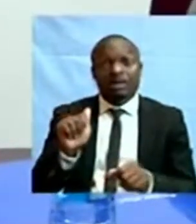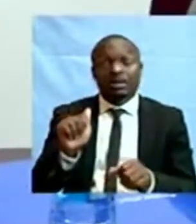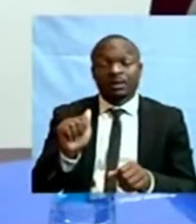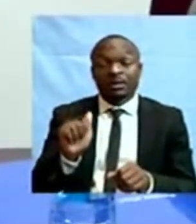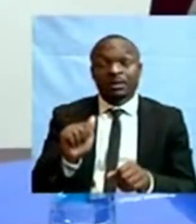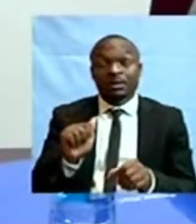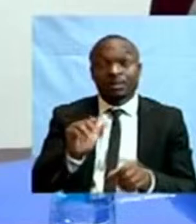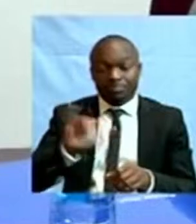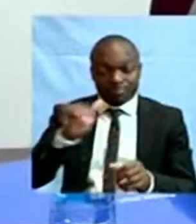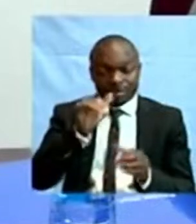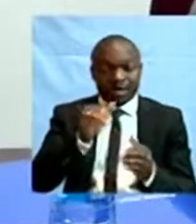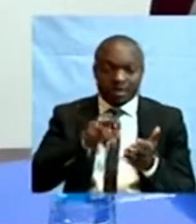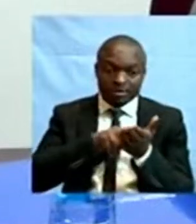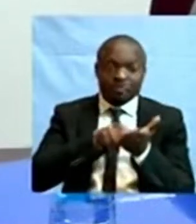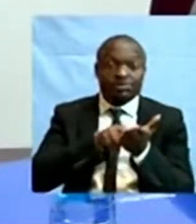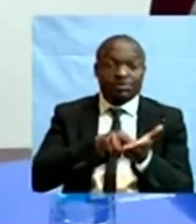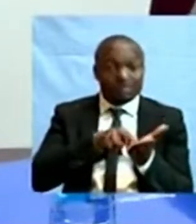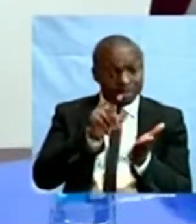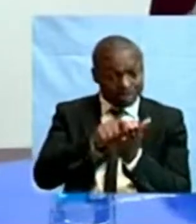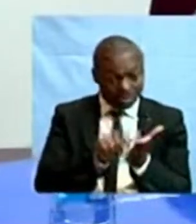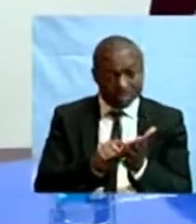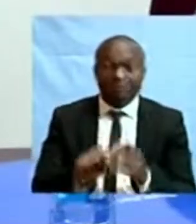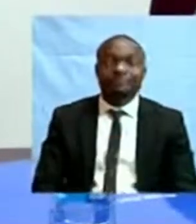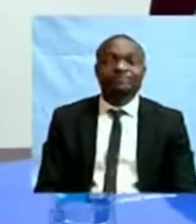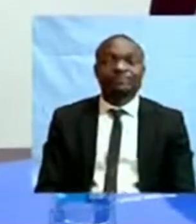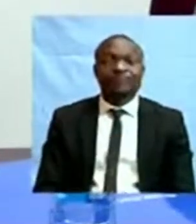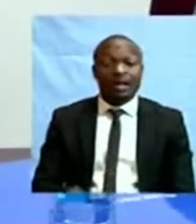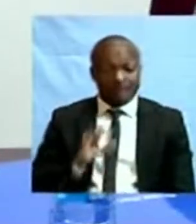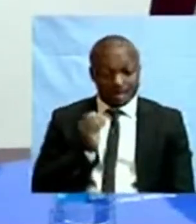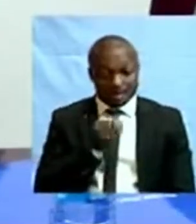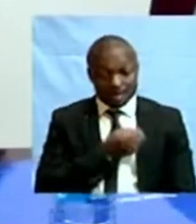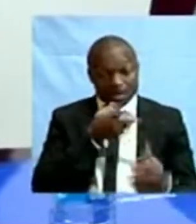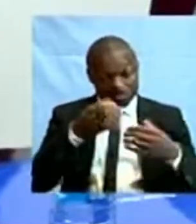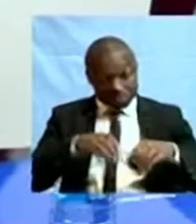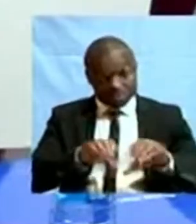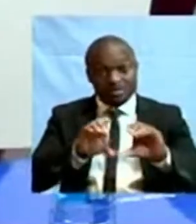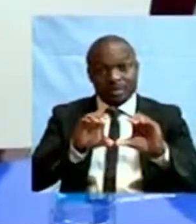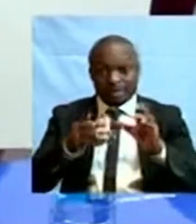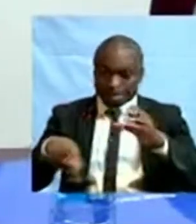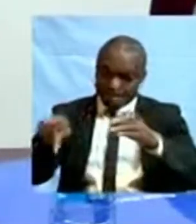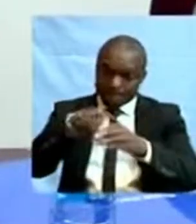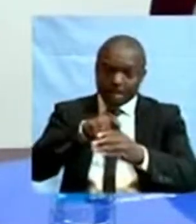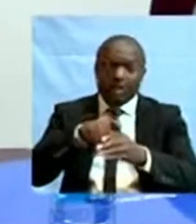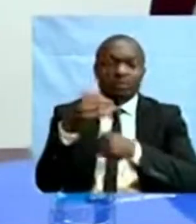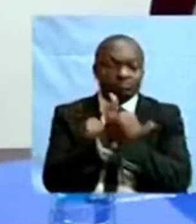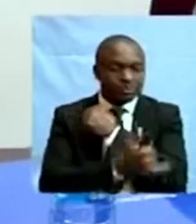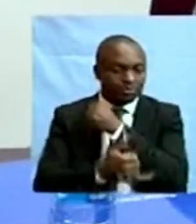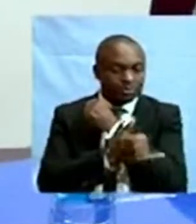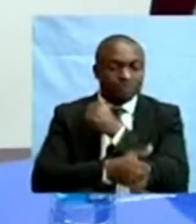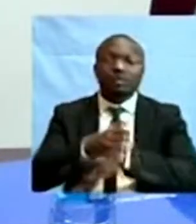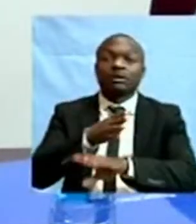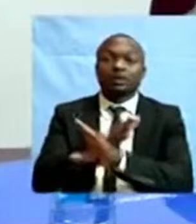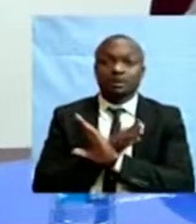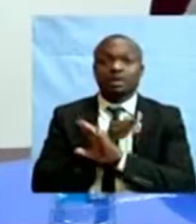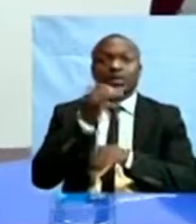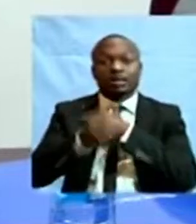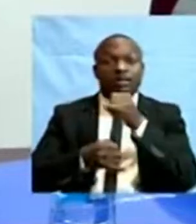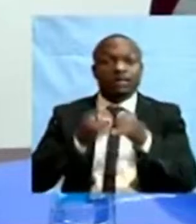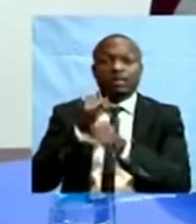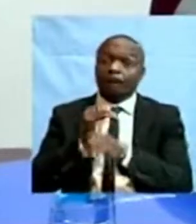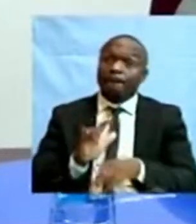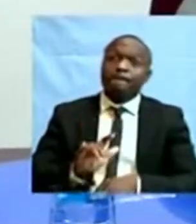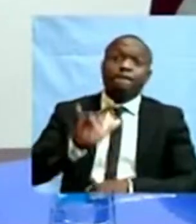and recommended practice. And therefore, our continued participation as a country, Zambia, in international